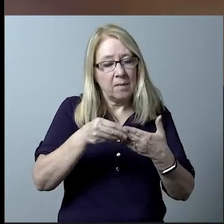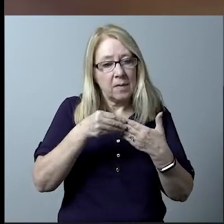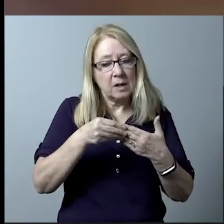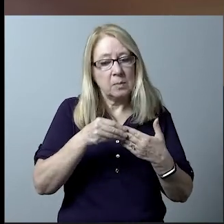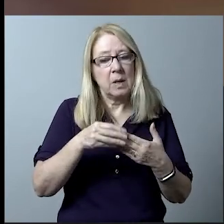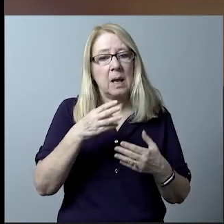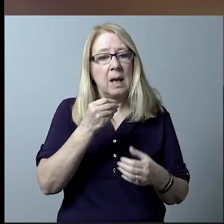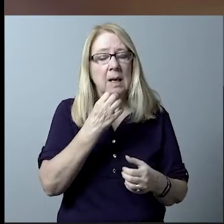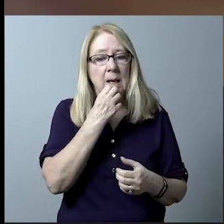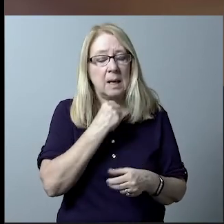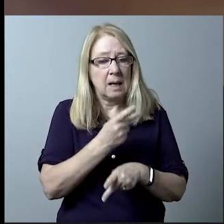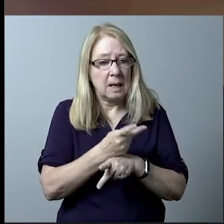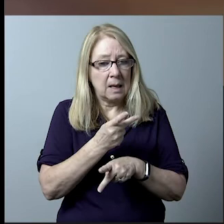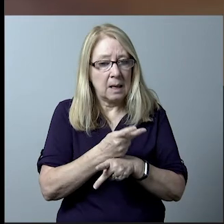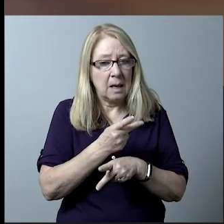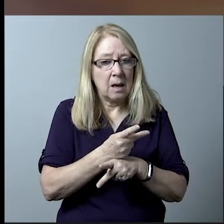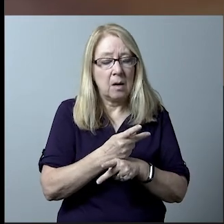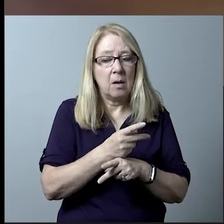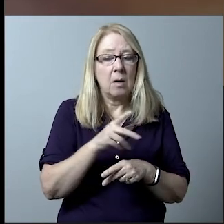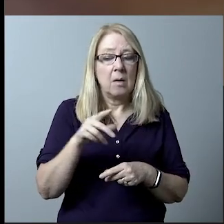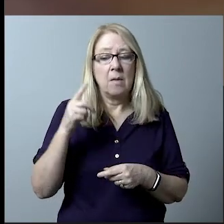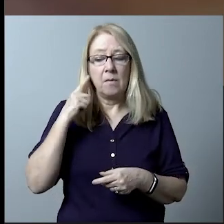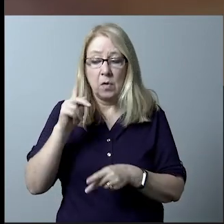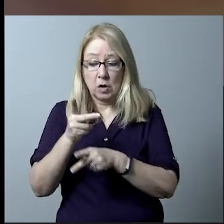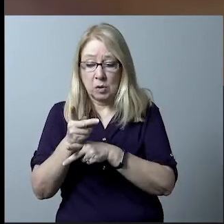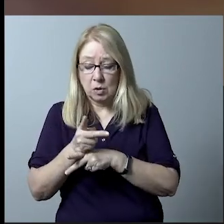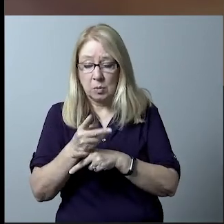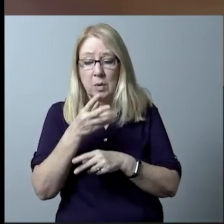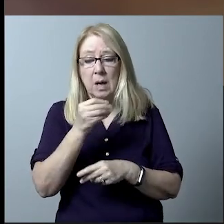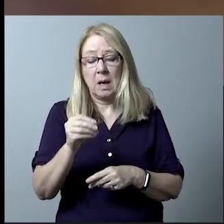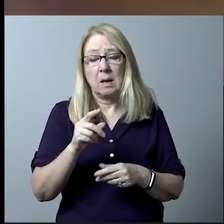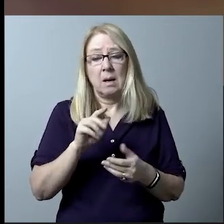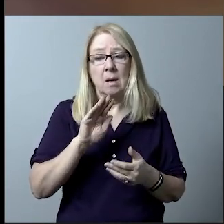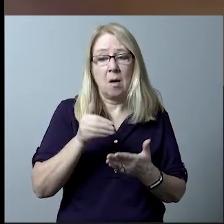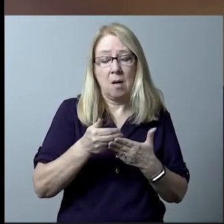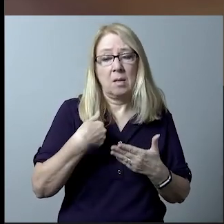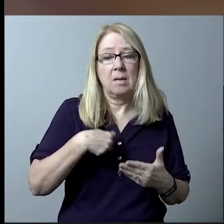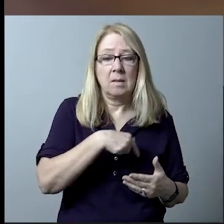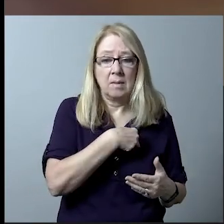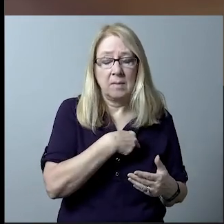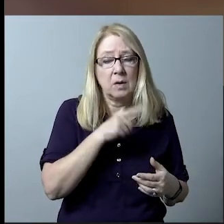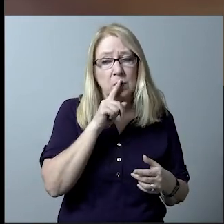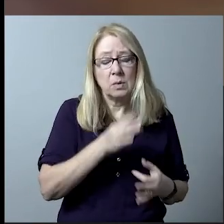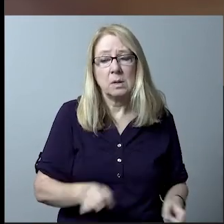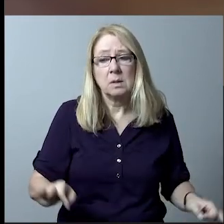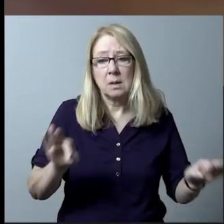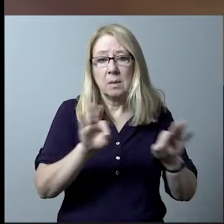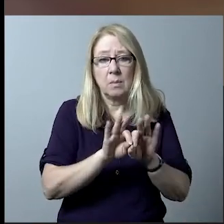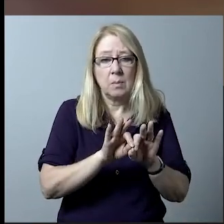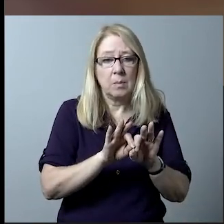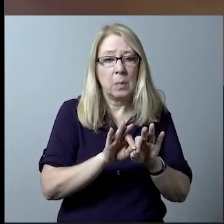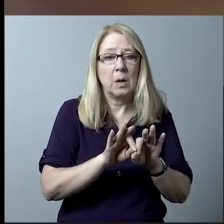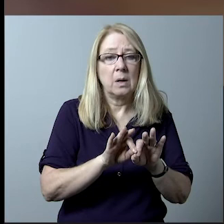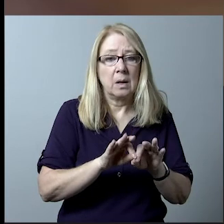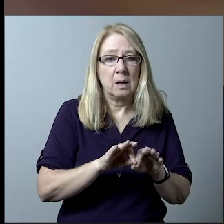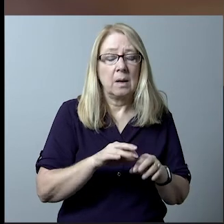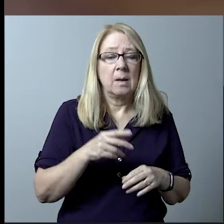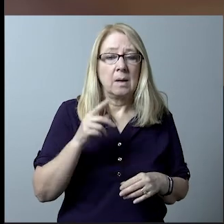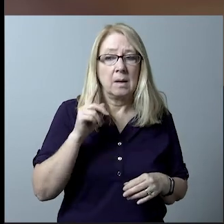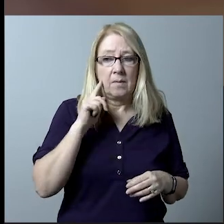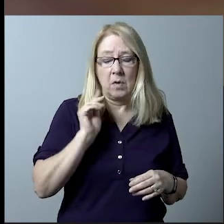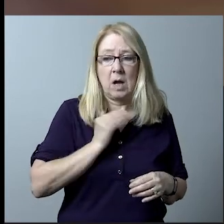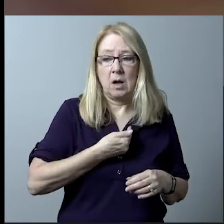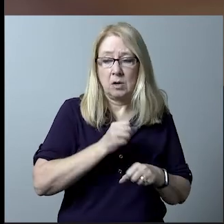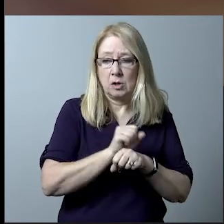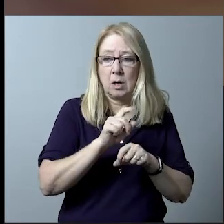flexibility and care, both with those we supervise as well as with ourselves. And while work is so incredibly important, we wouldn't be